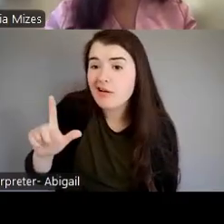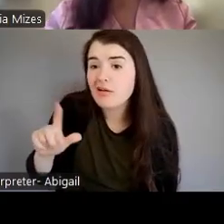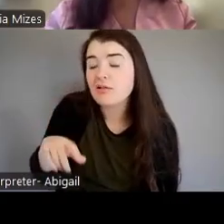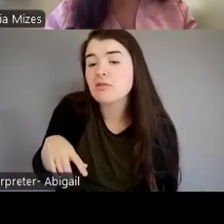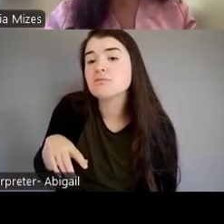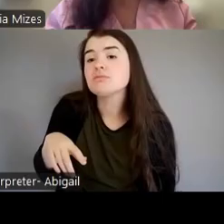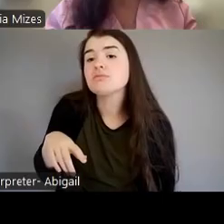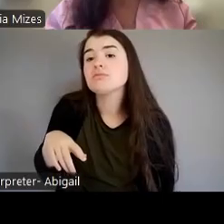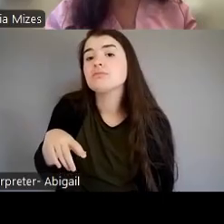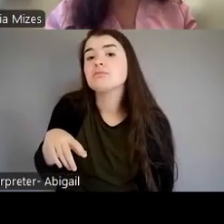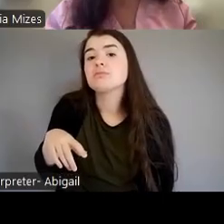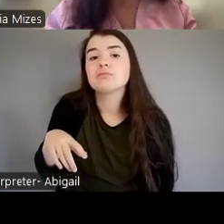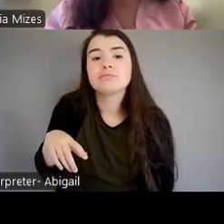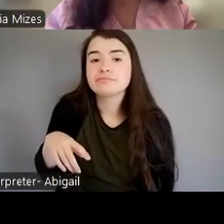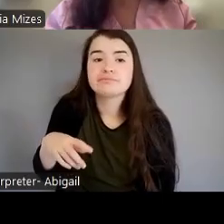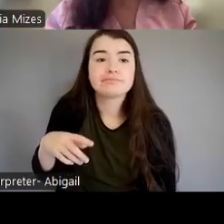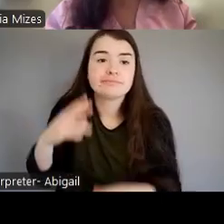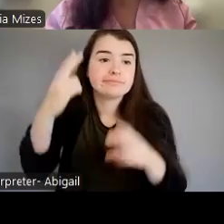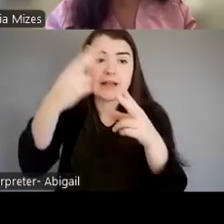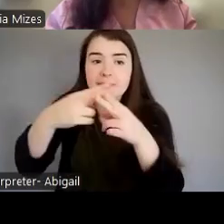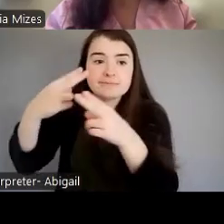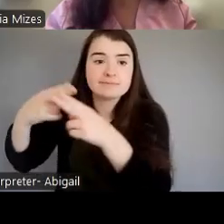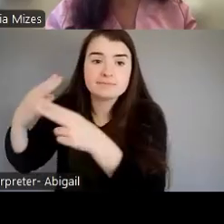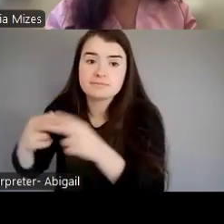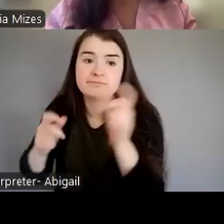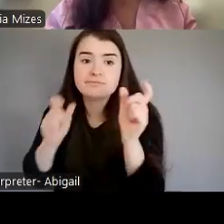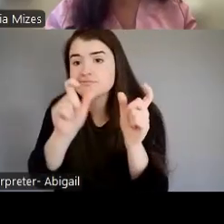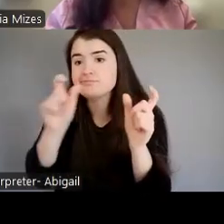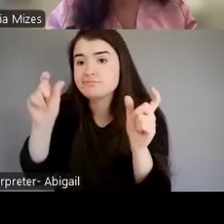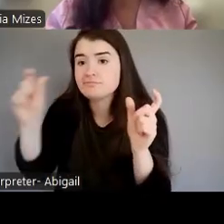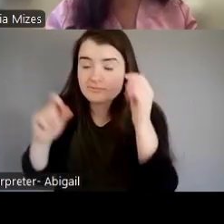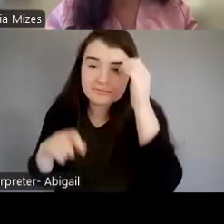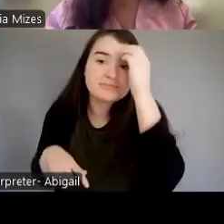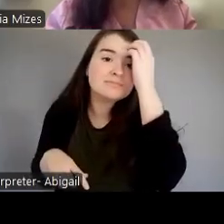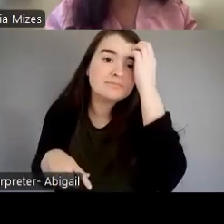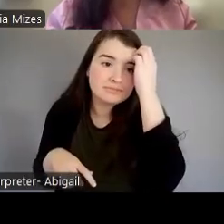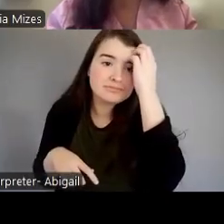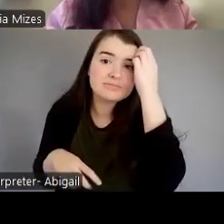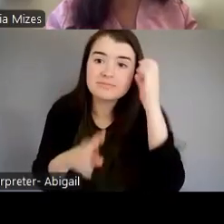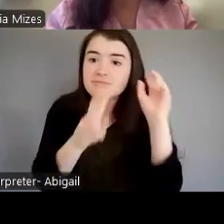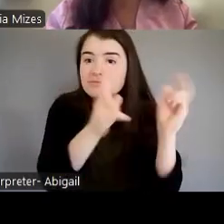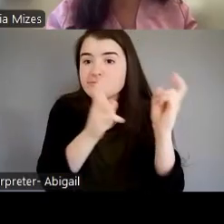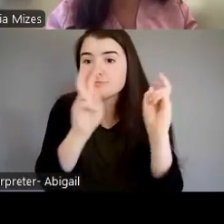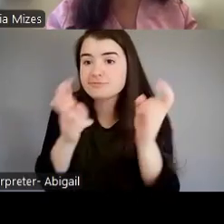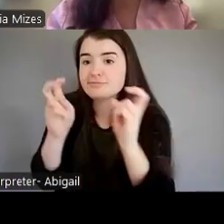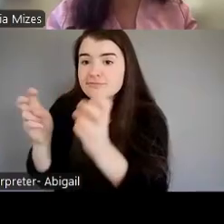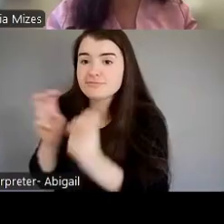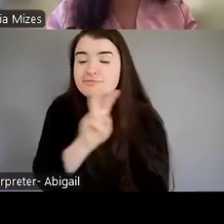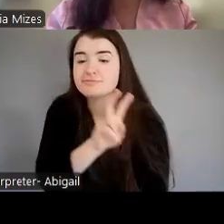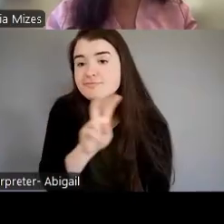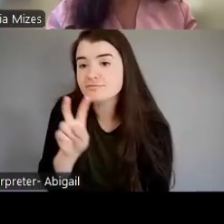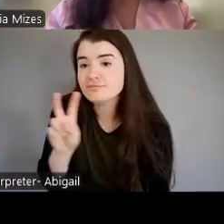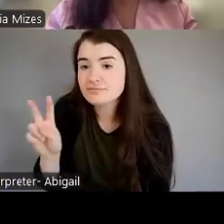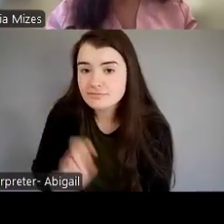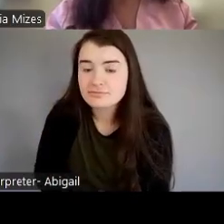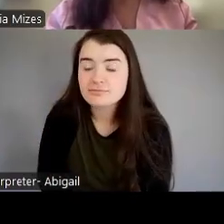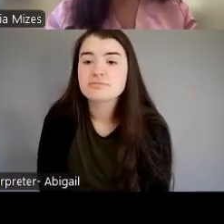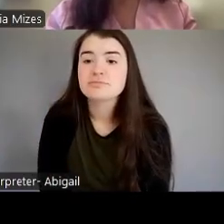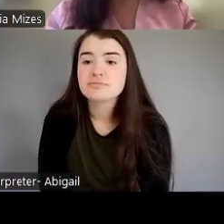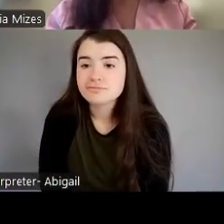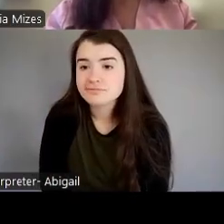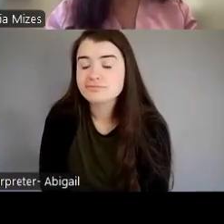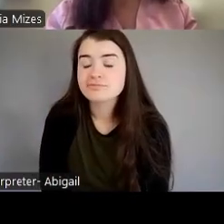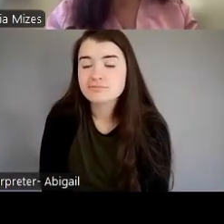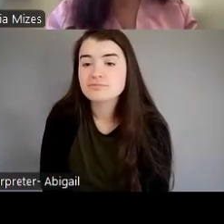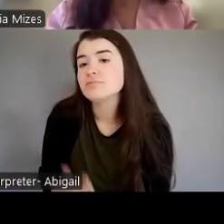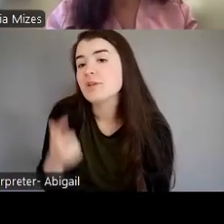sarcoma protuberans, microcystic adnexal carcinoma, angiosarcoma, Kaposi sarcoma, sebaceous carcinoma, basically just